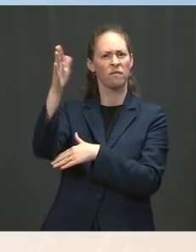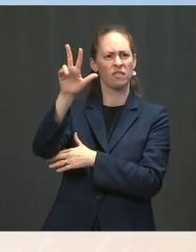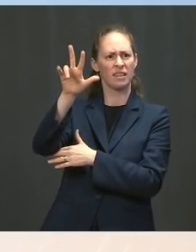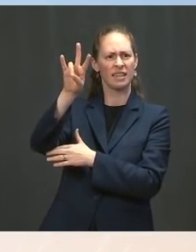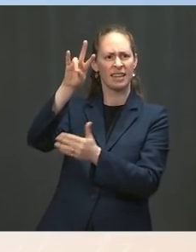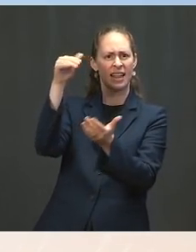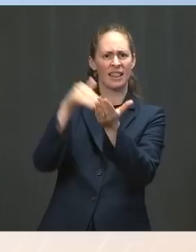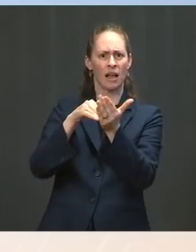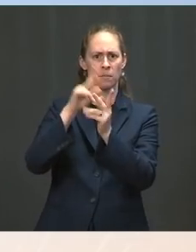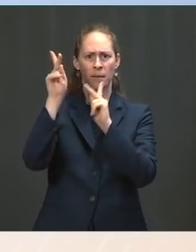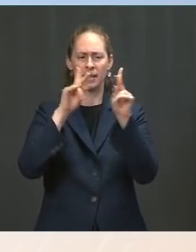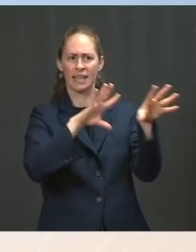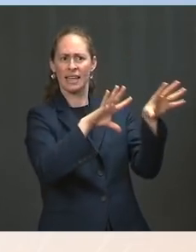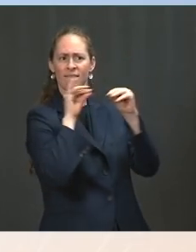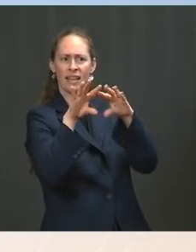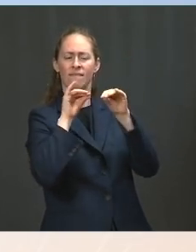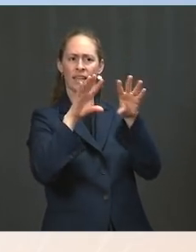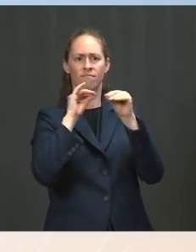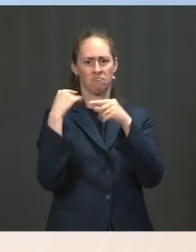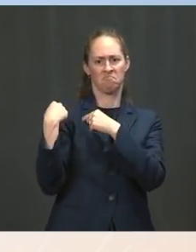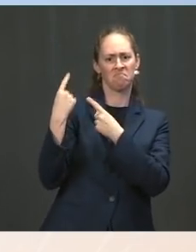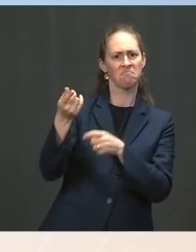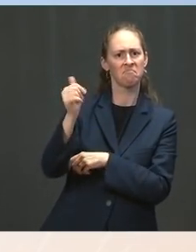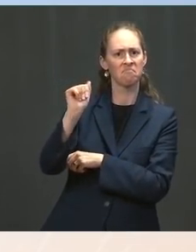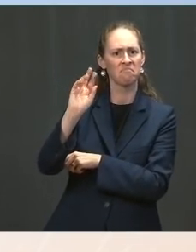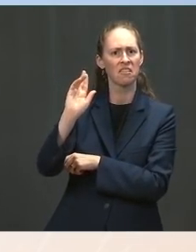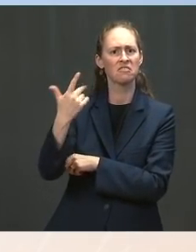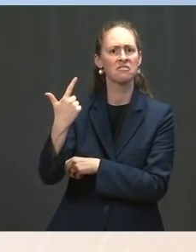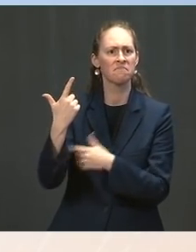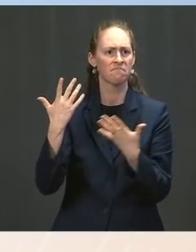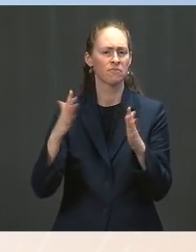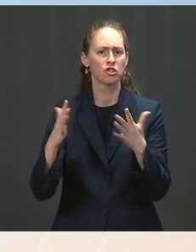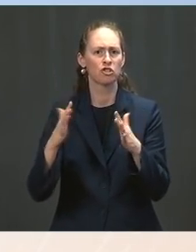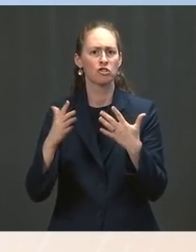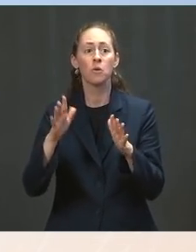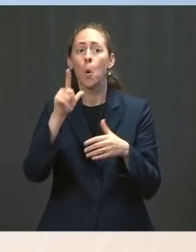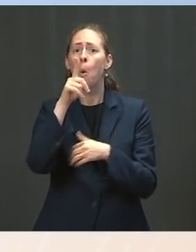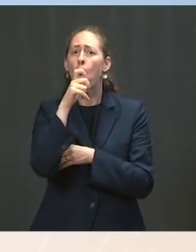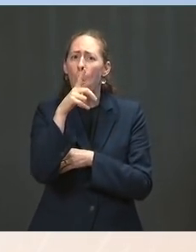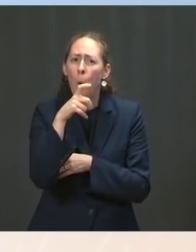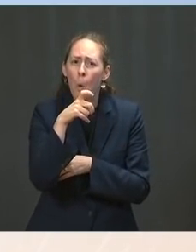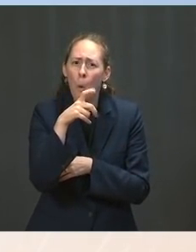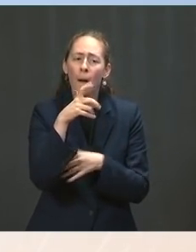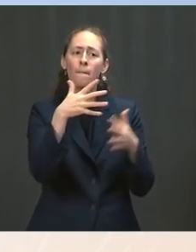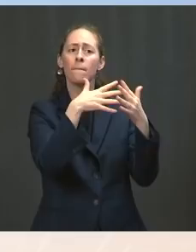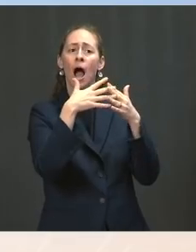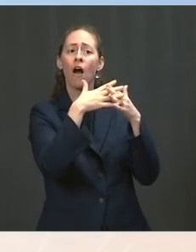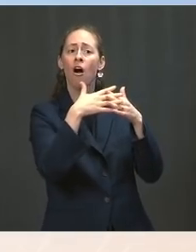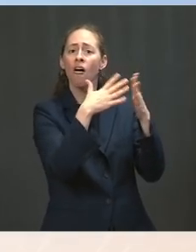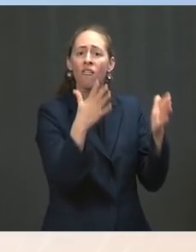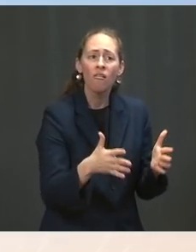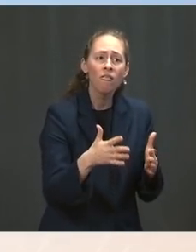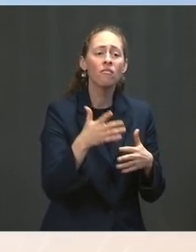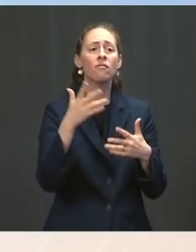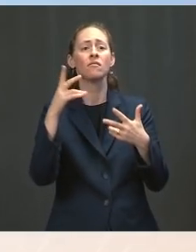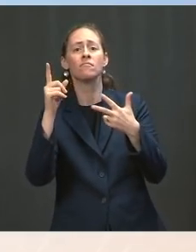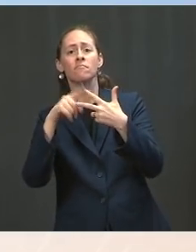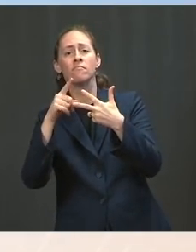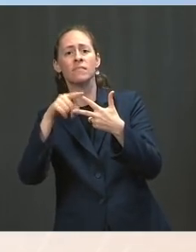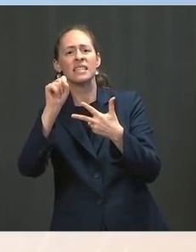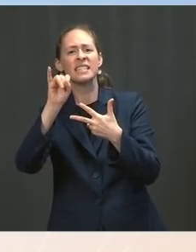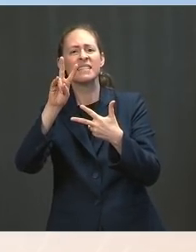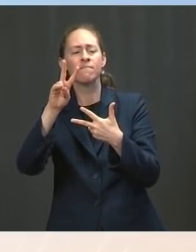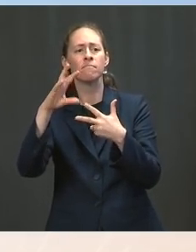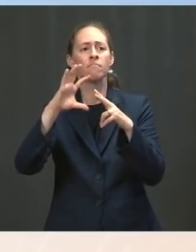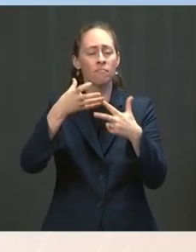14th. American citizens, third country nationals, our Afghan allies, and Afghans at risk of persecution